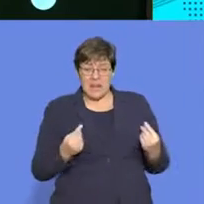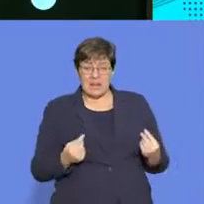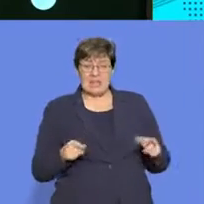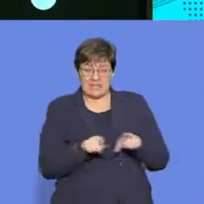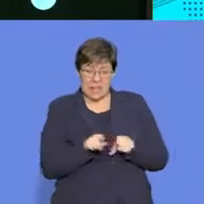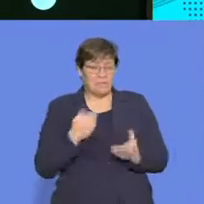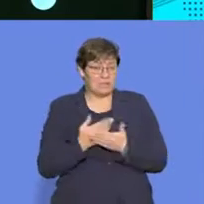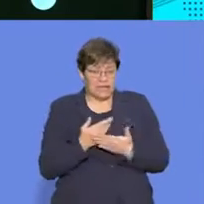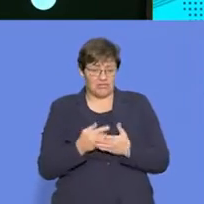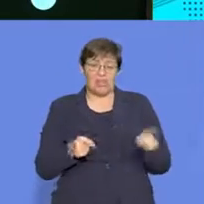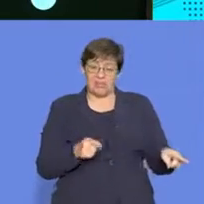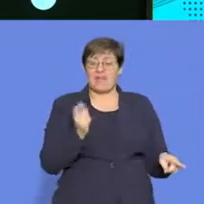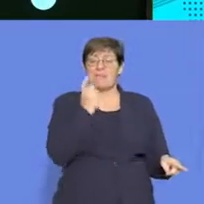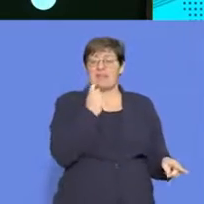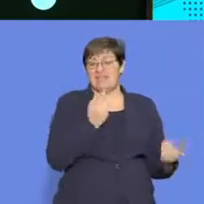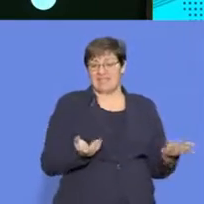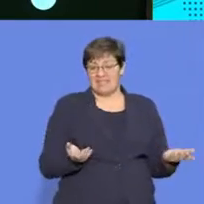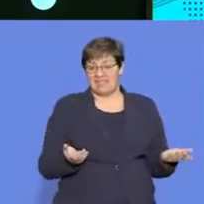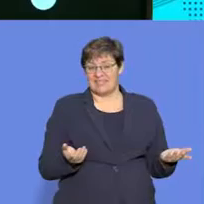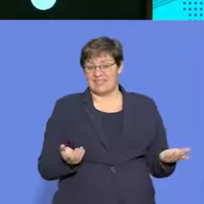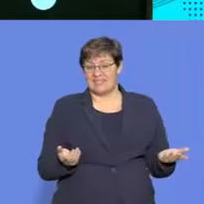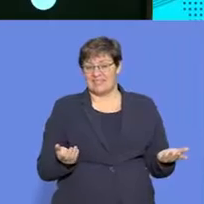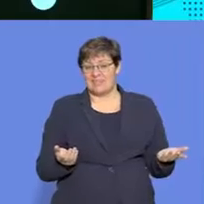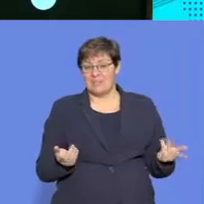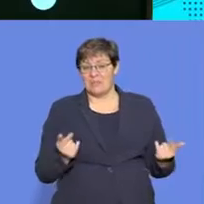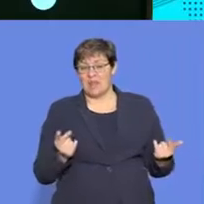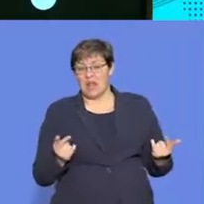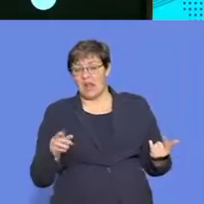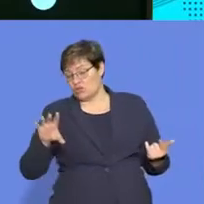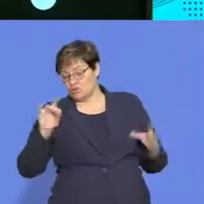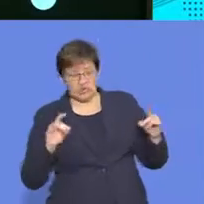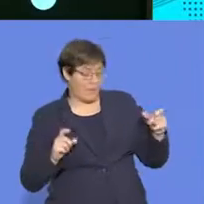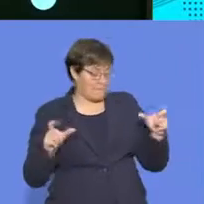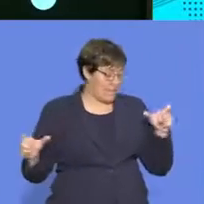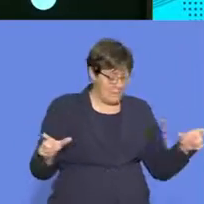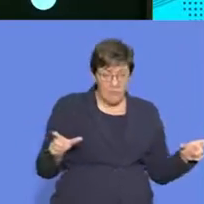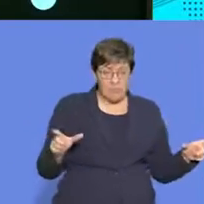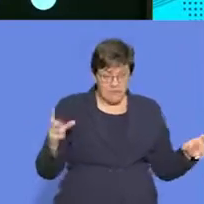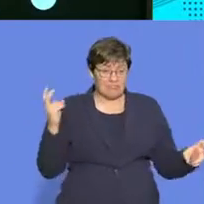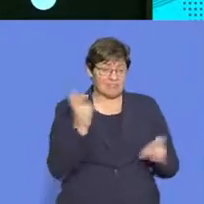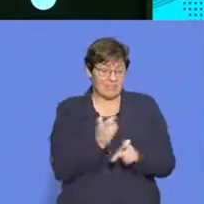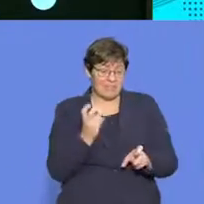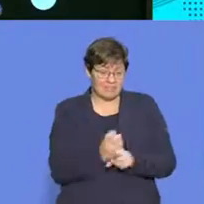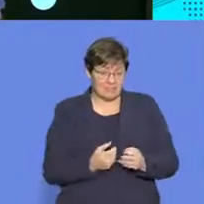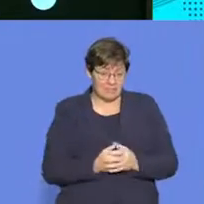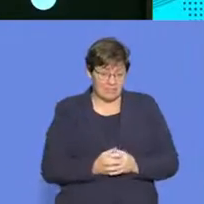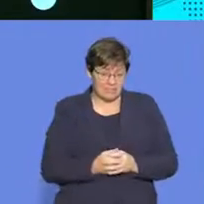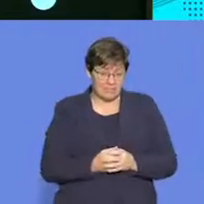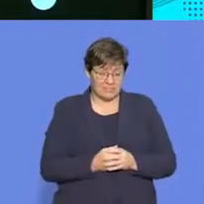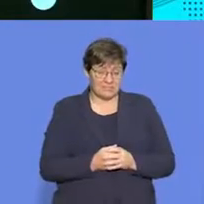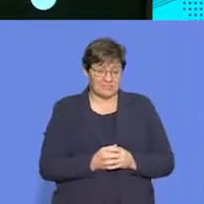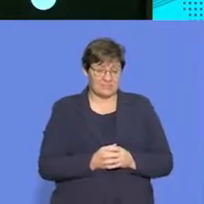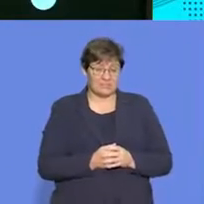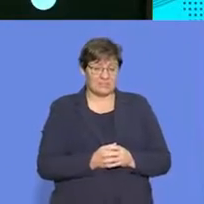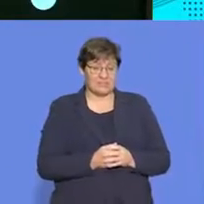half cells, that will give you as big a potential as the metals. And in fact, choosing the biggest ones apart is going to give you